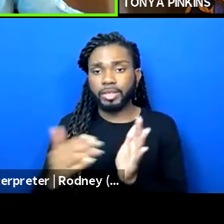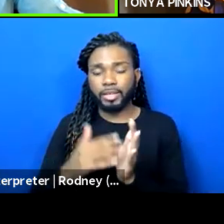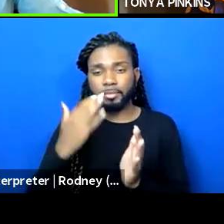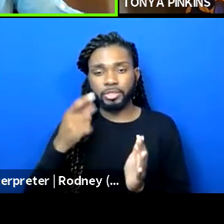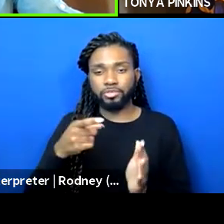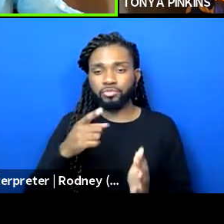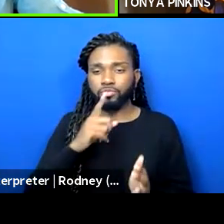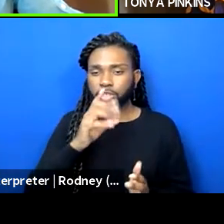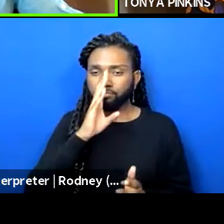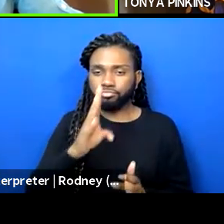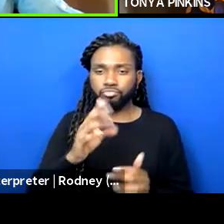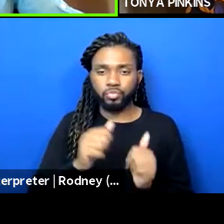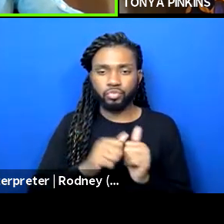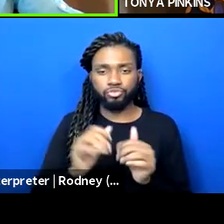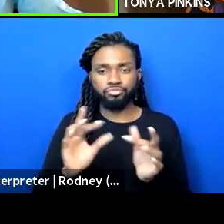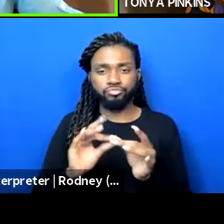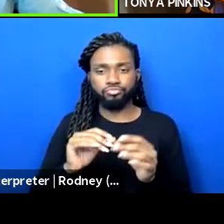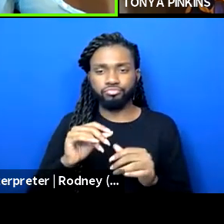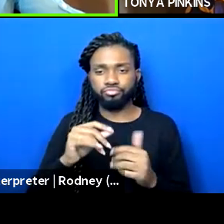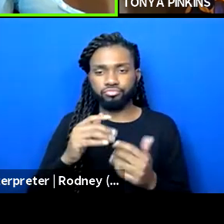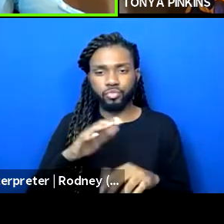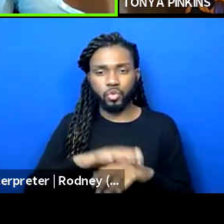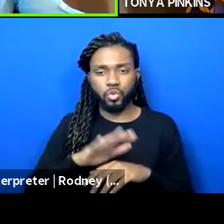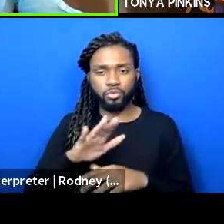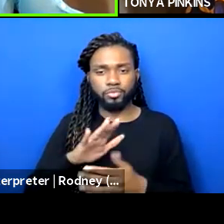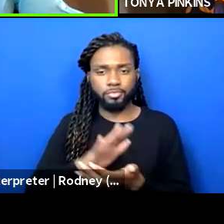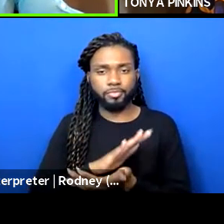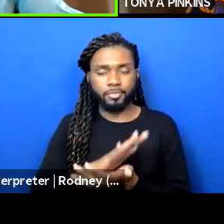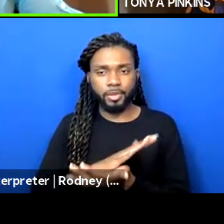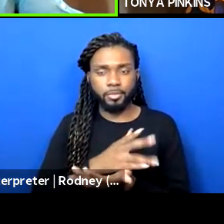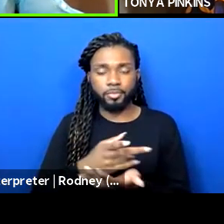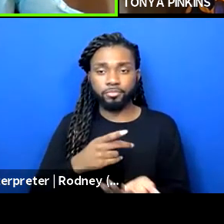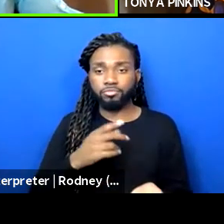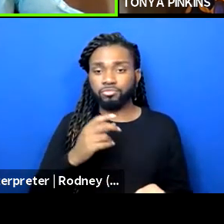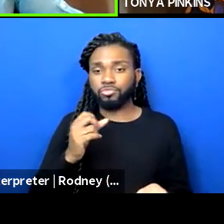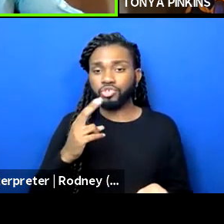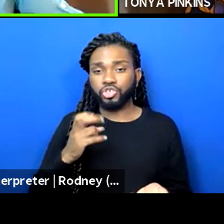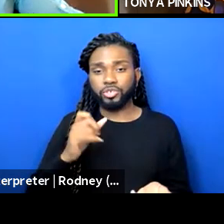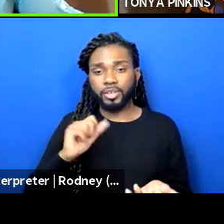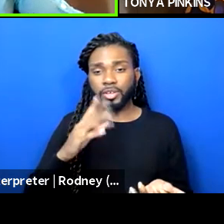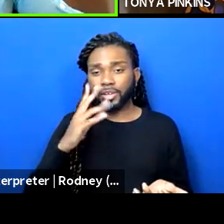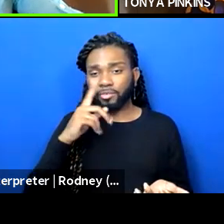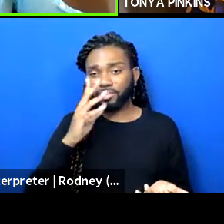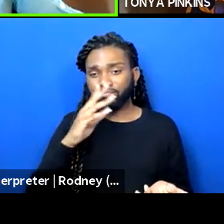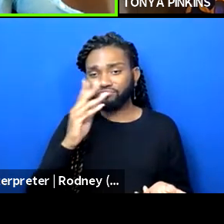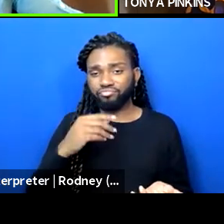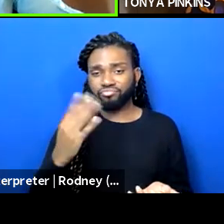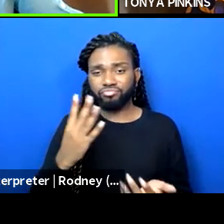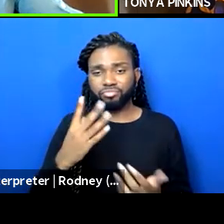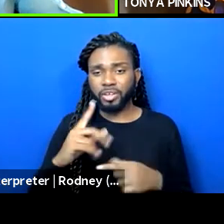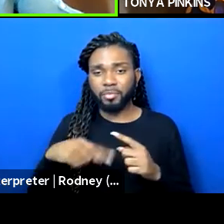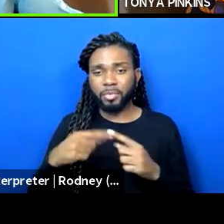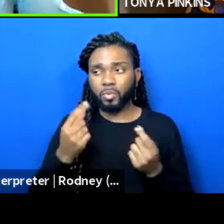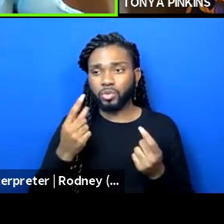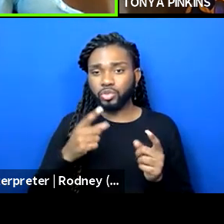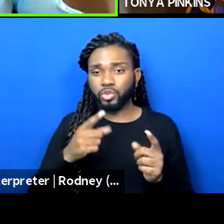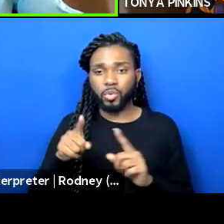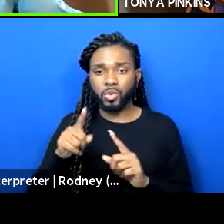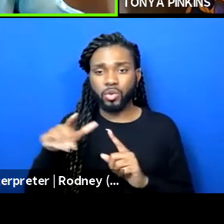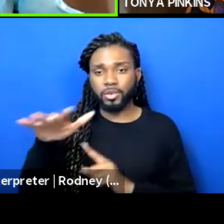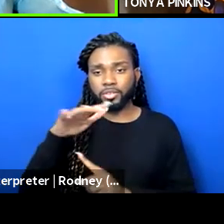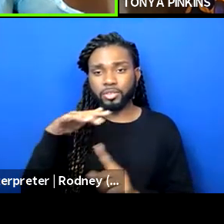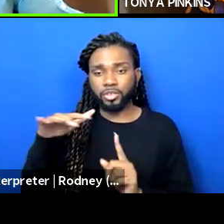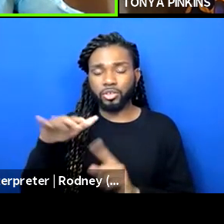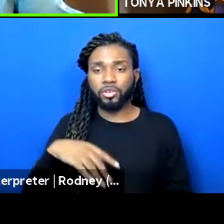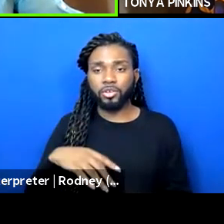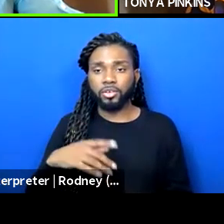unapologetic on the page that, she could give two squats about what's going on out there.